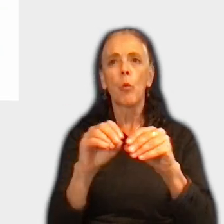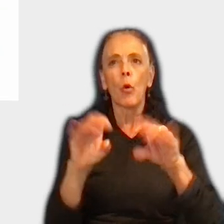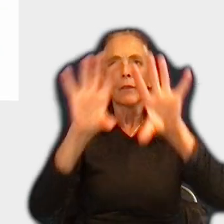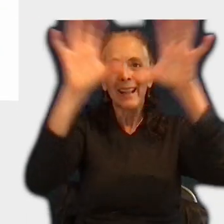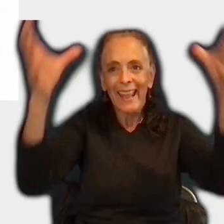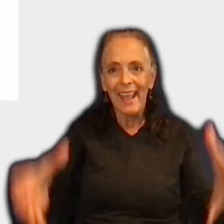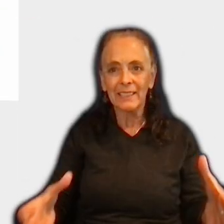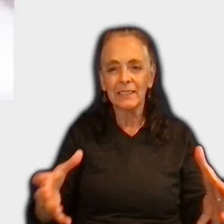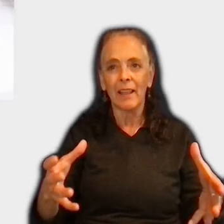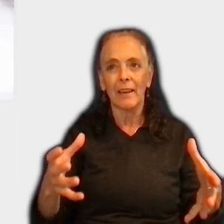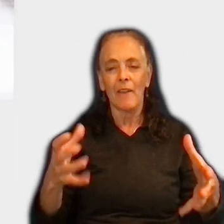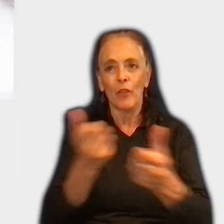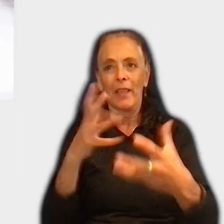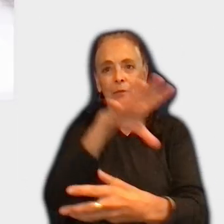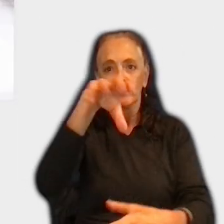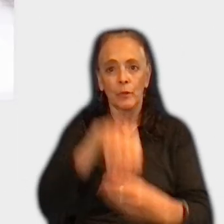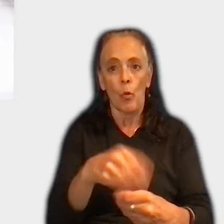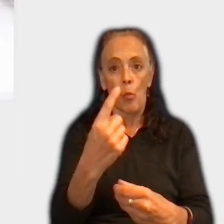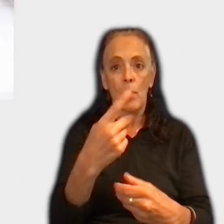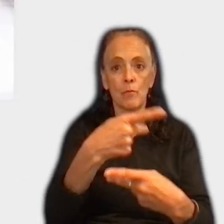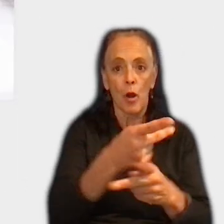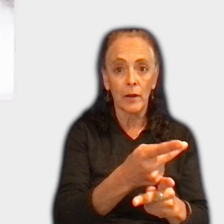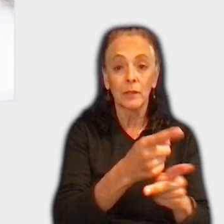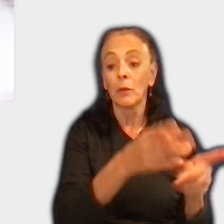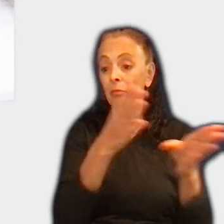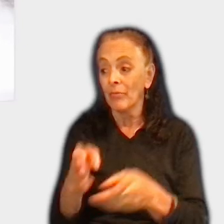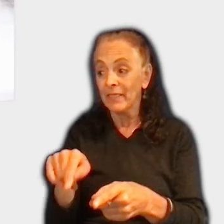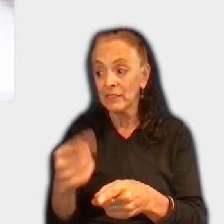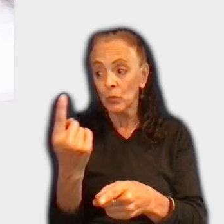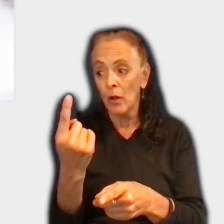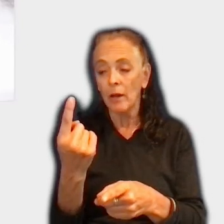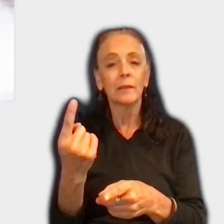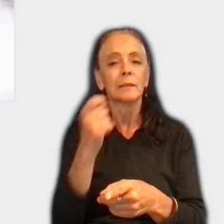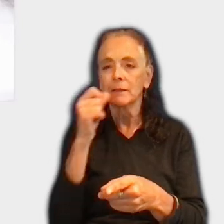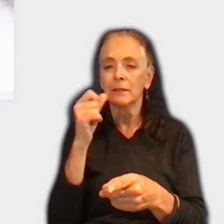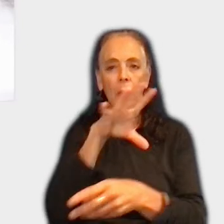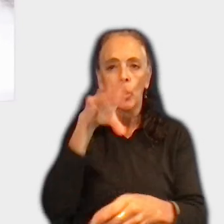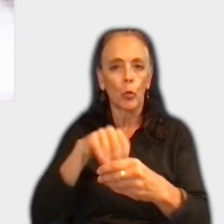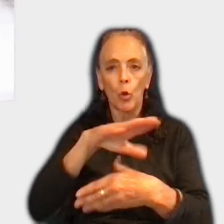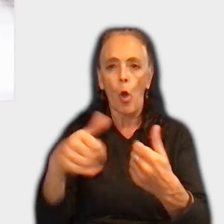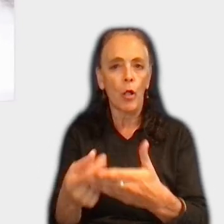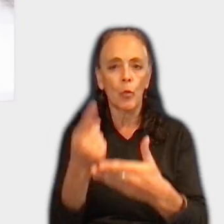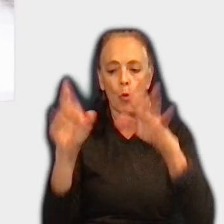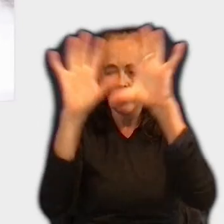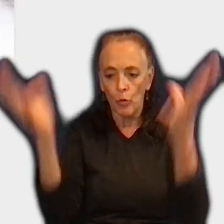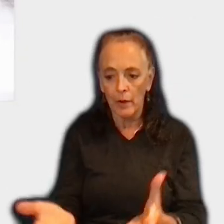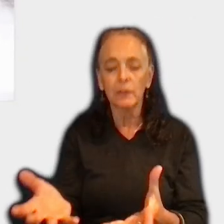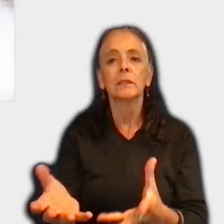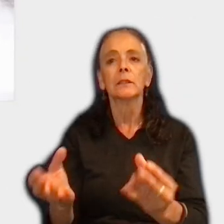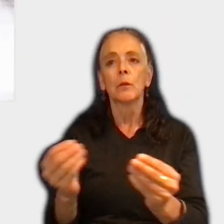company become one product and like this one they not kind of like uh encasing all the product into one product but it's more